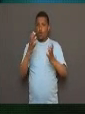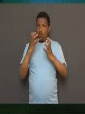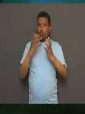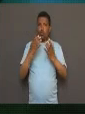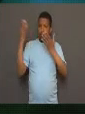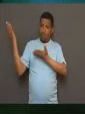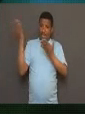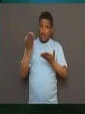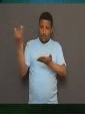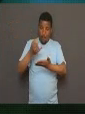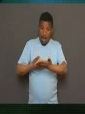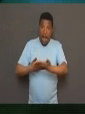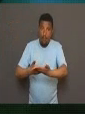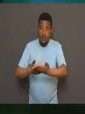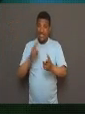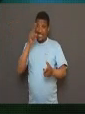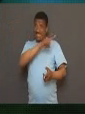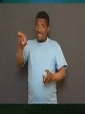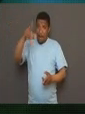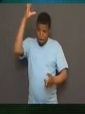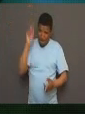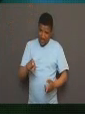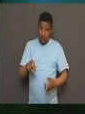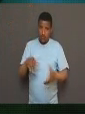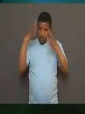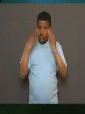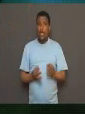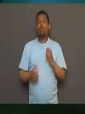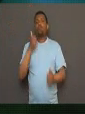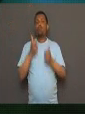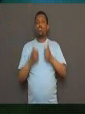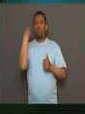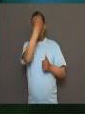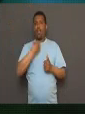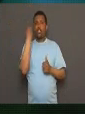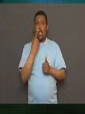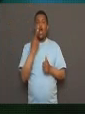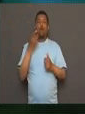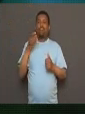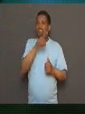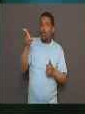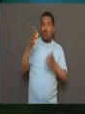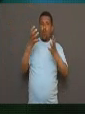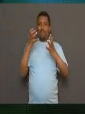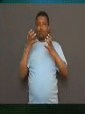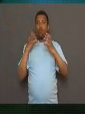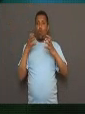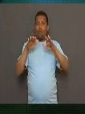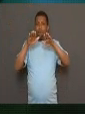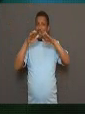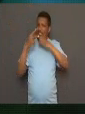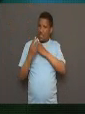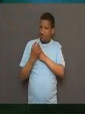present in a map, they must decide which feature they want to